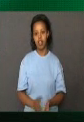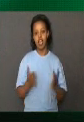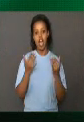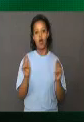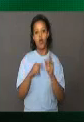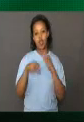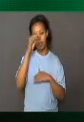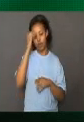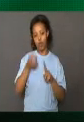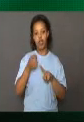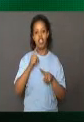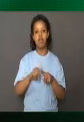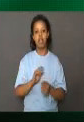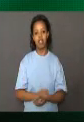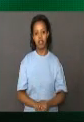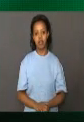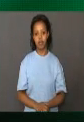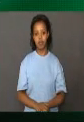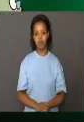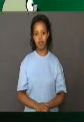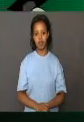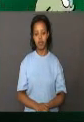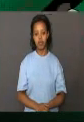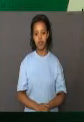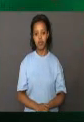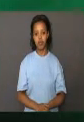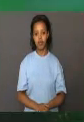Let's get back to our lesson.